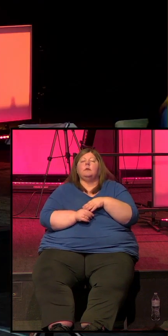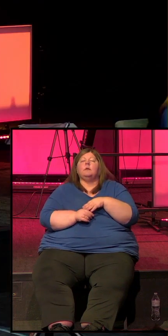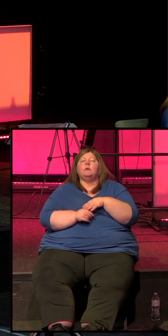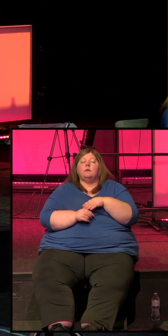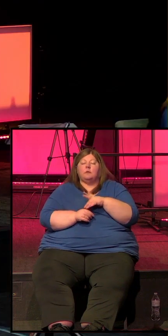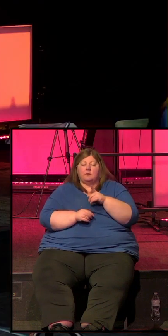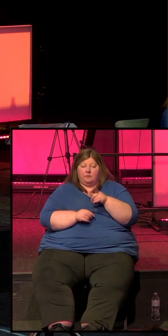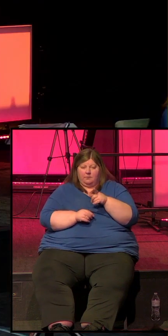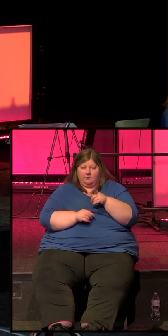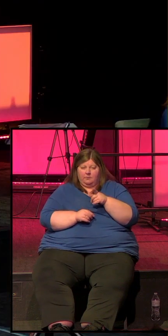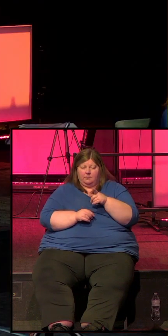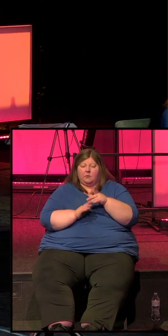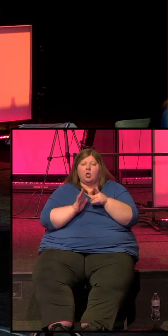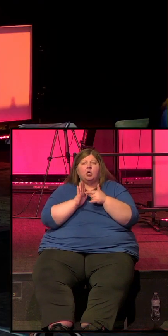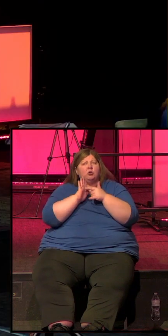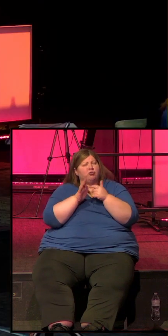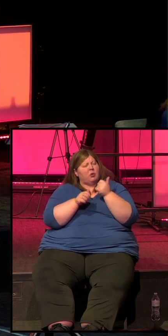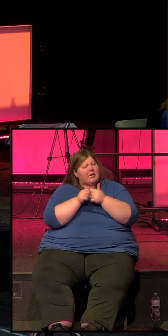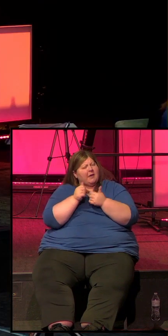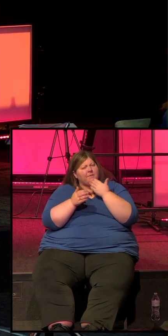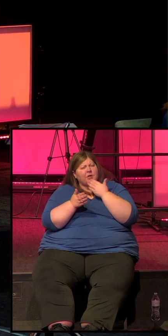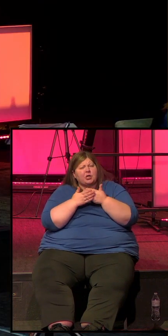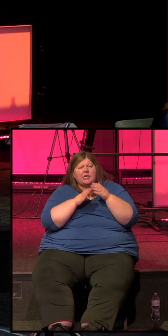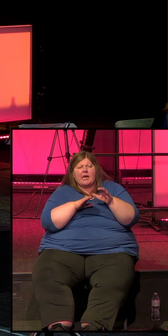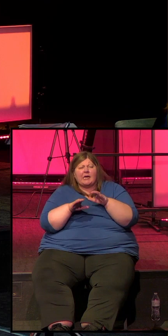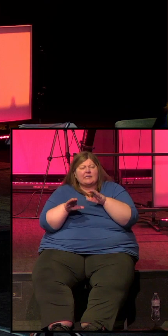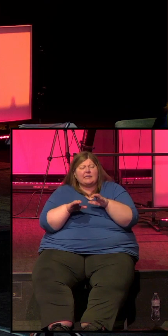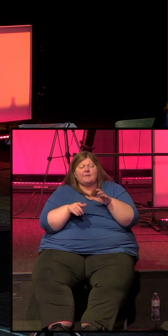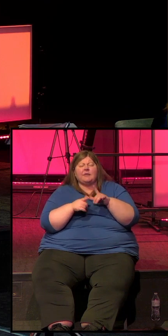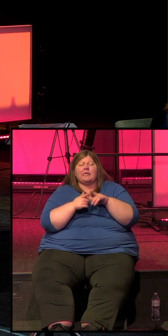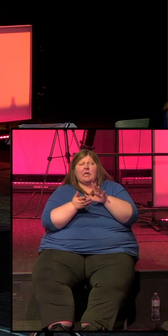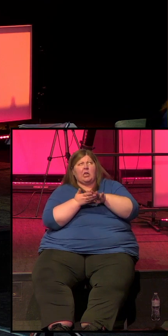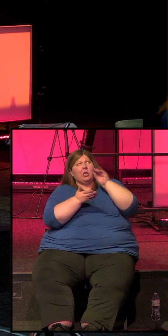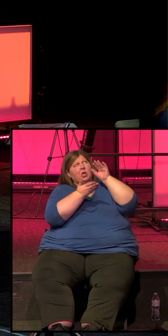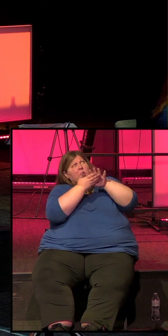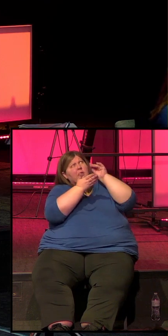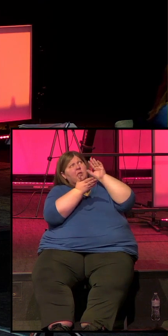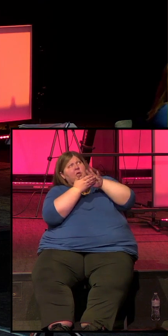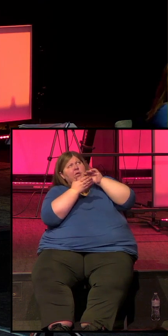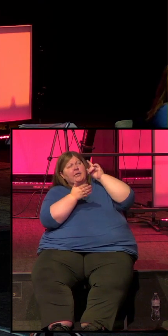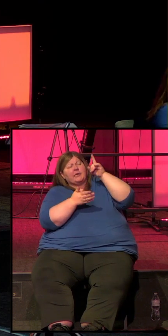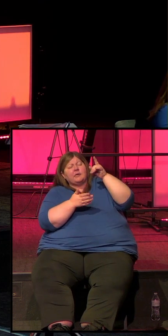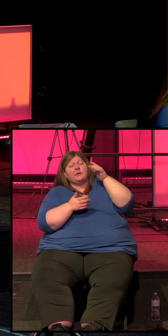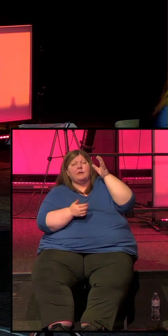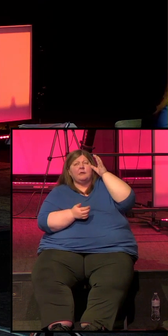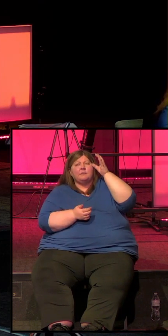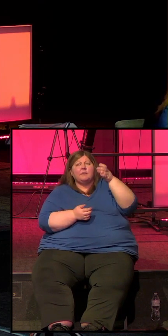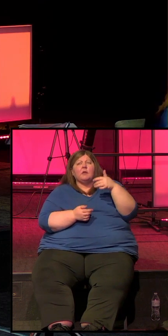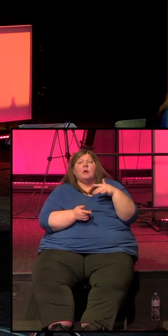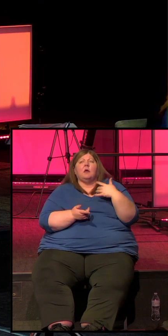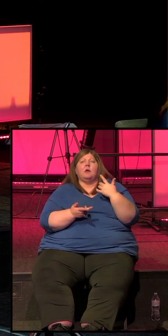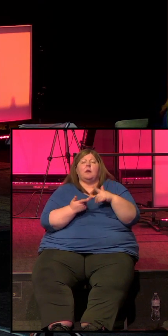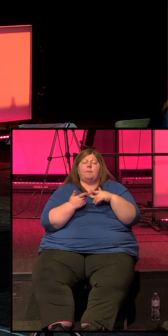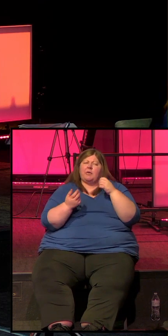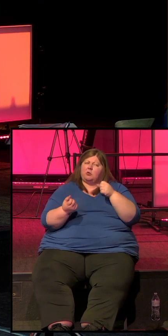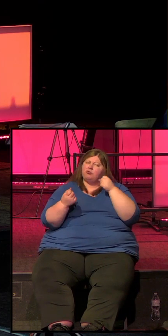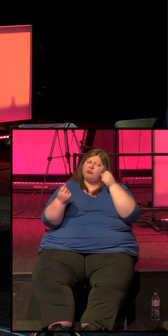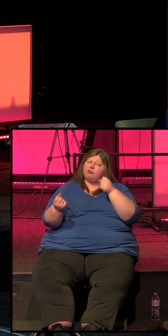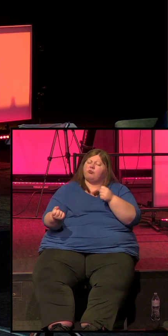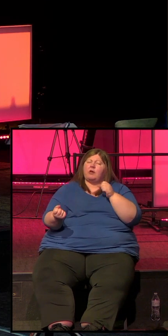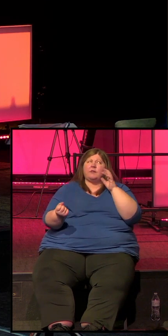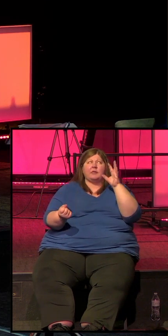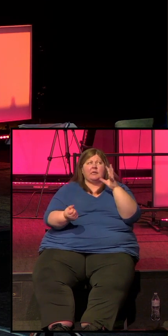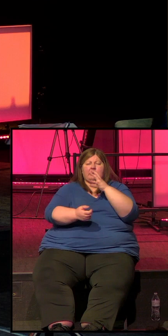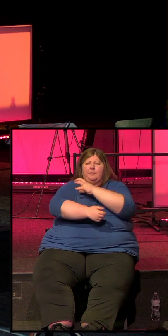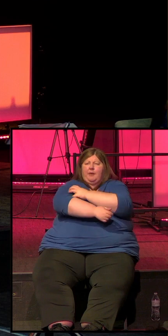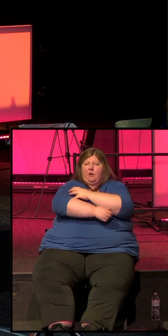Bearing fruit in every good work, growing in the knowledge of God, being strengthened with all power according to his glorious might, so